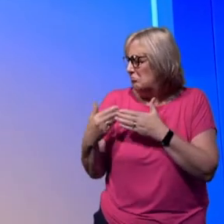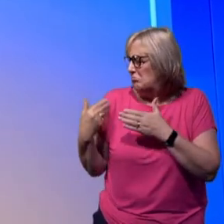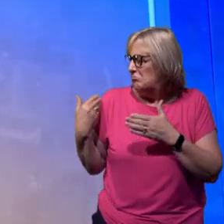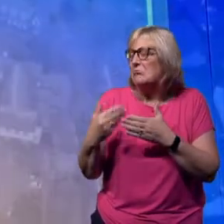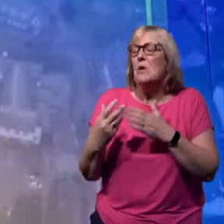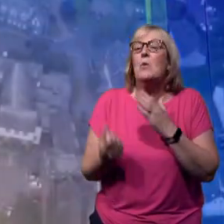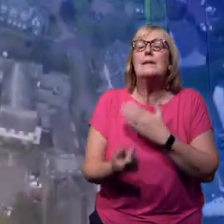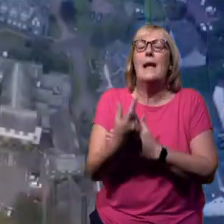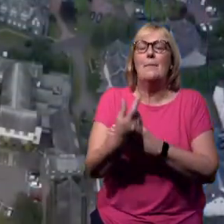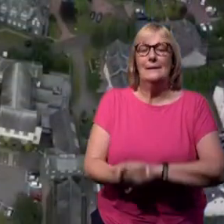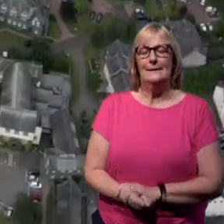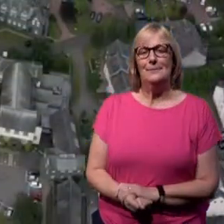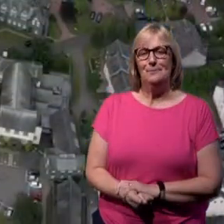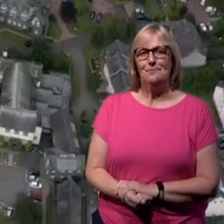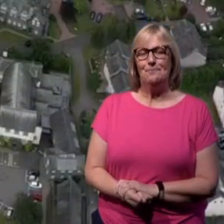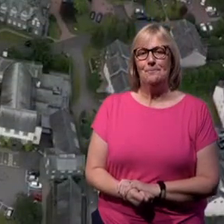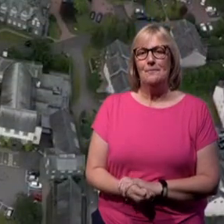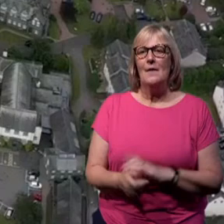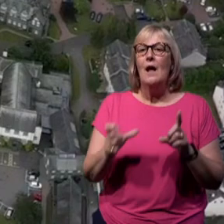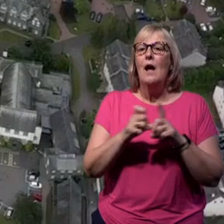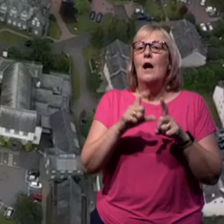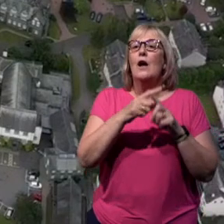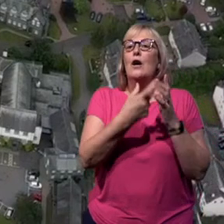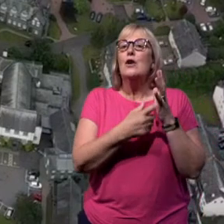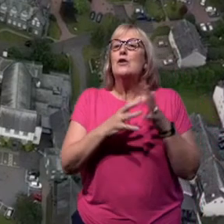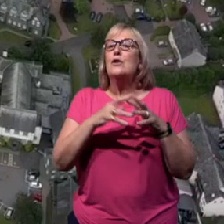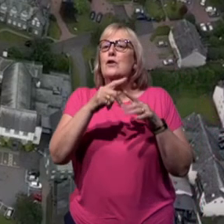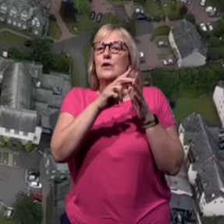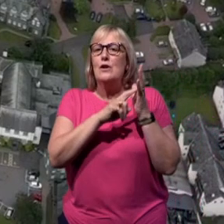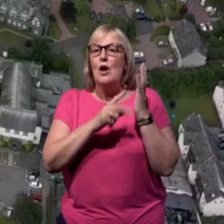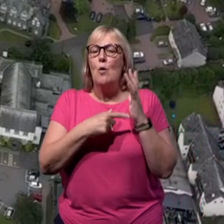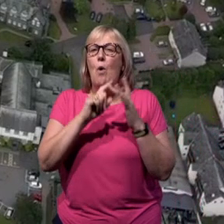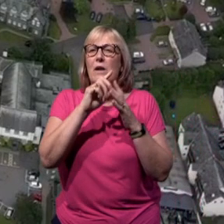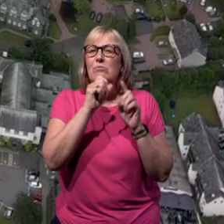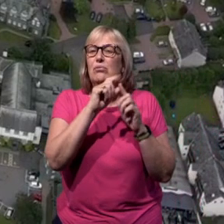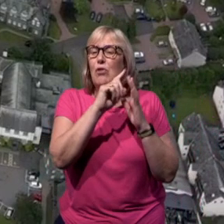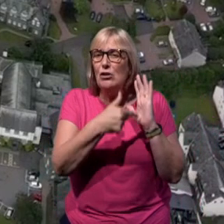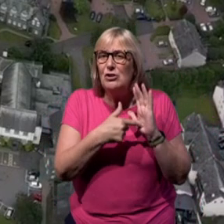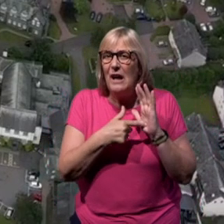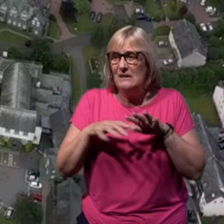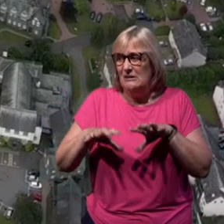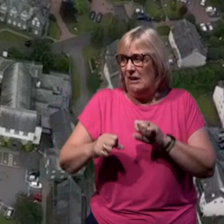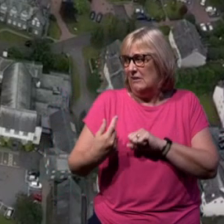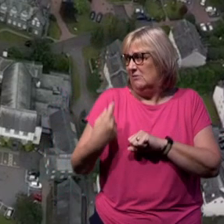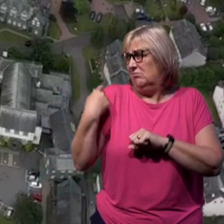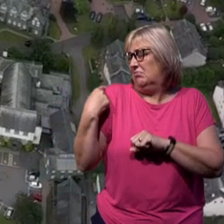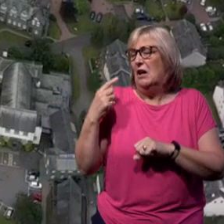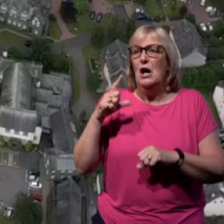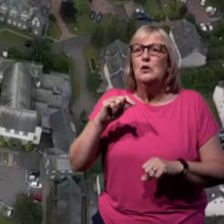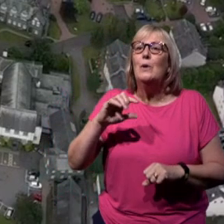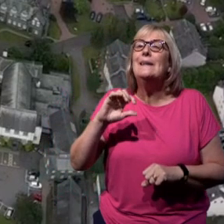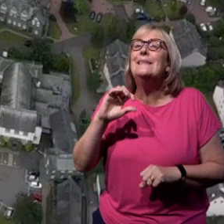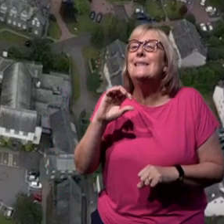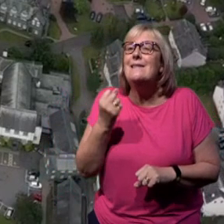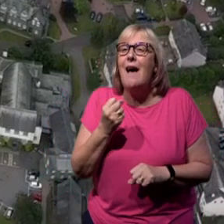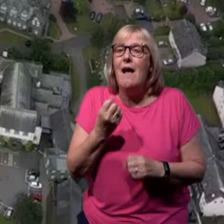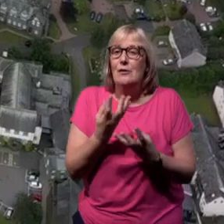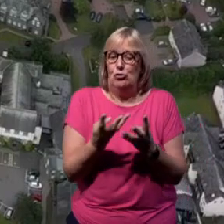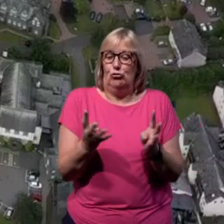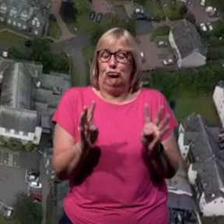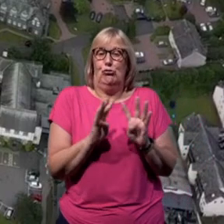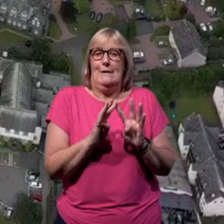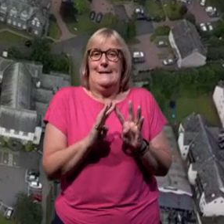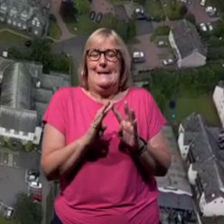Project was a vision that was cast back in 2010 by the then trustees of the convention, and they really